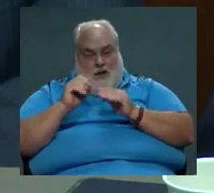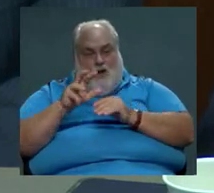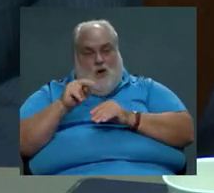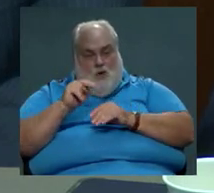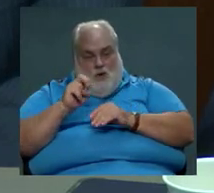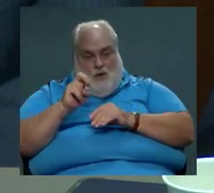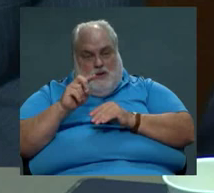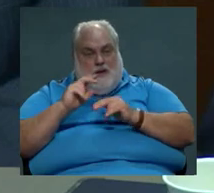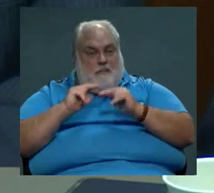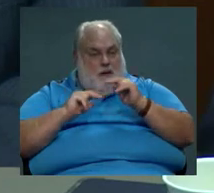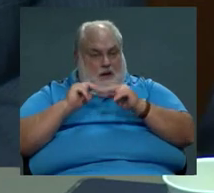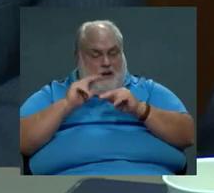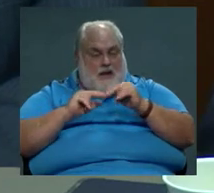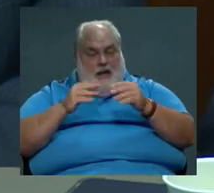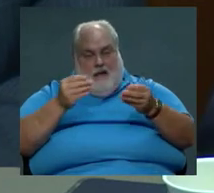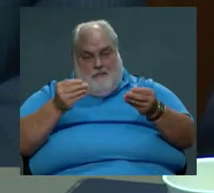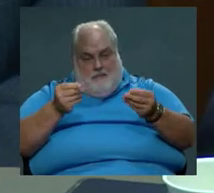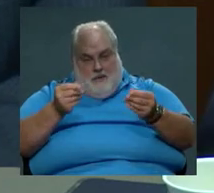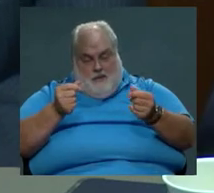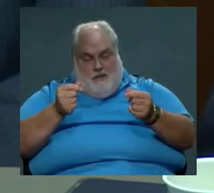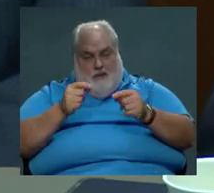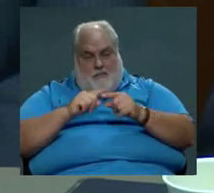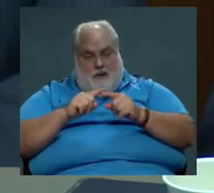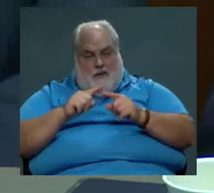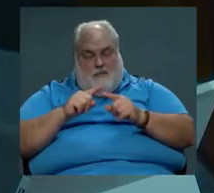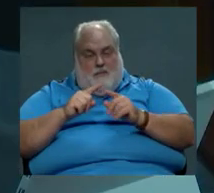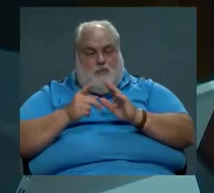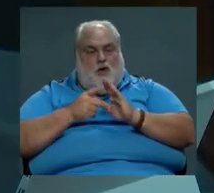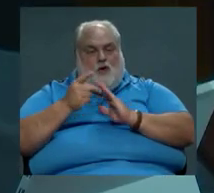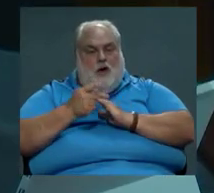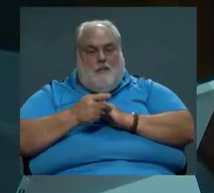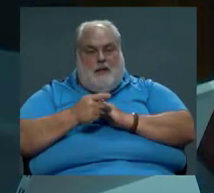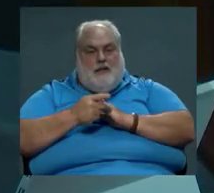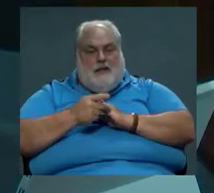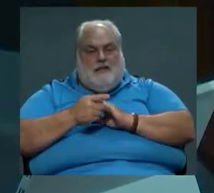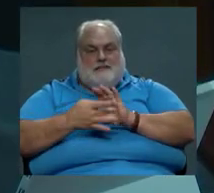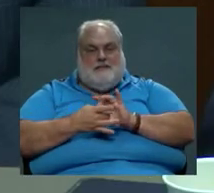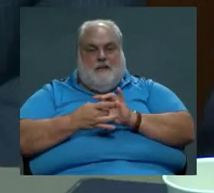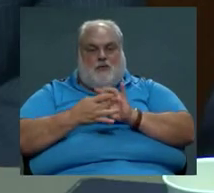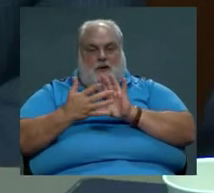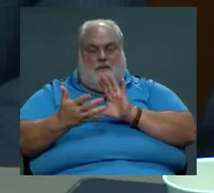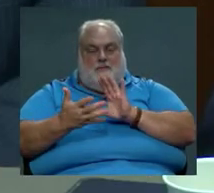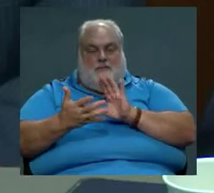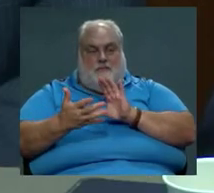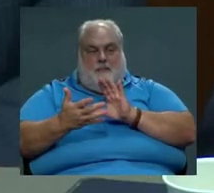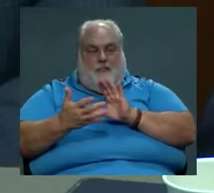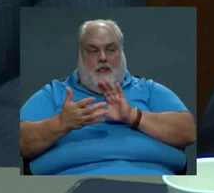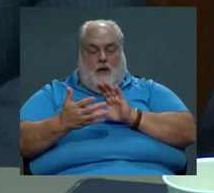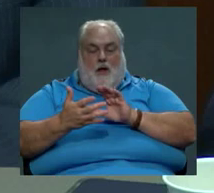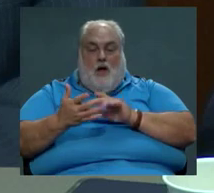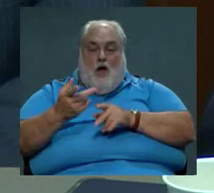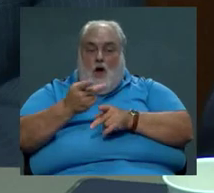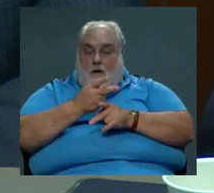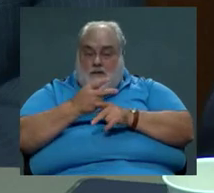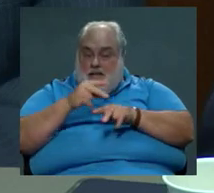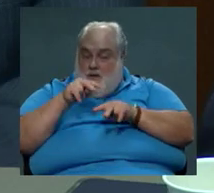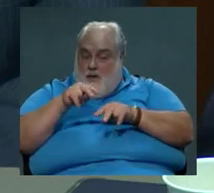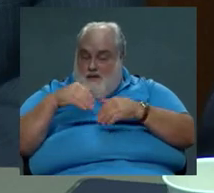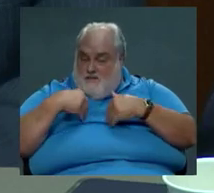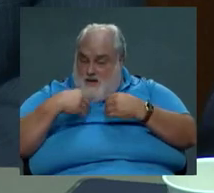is a city-owned building and a city-owned course. But we have no oversight of it. Obviously, we have